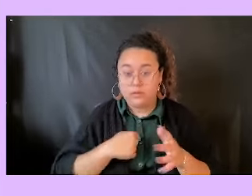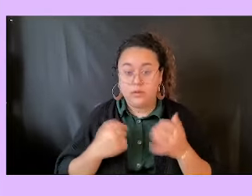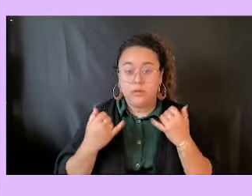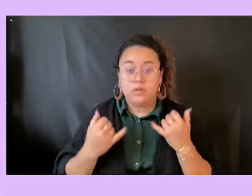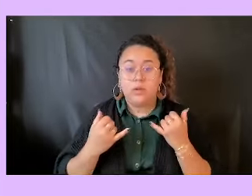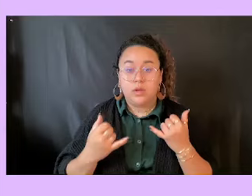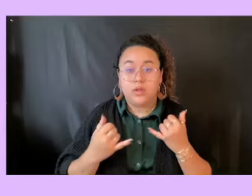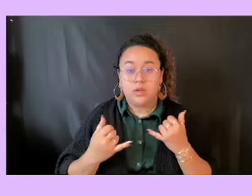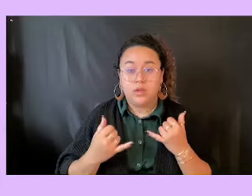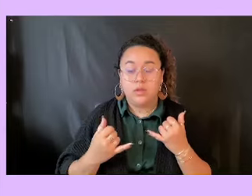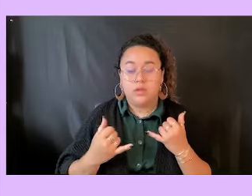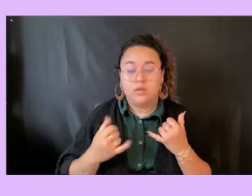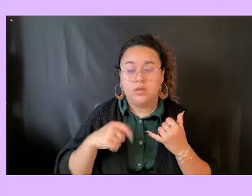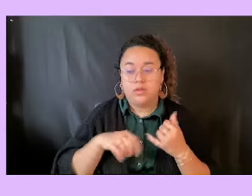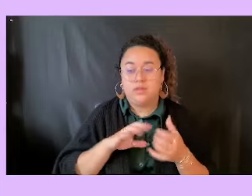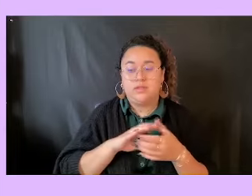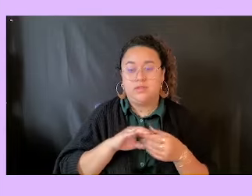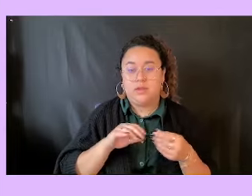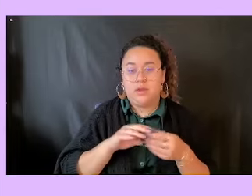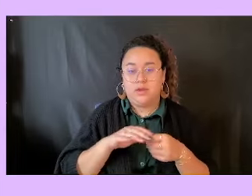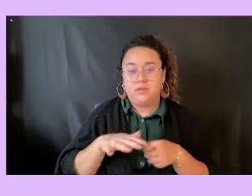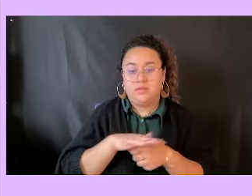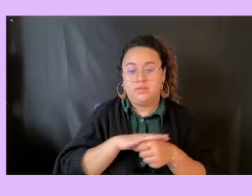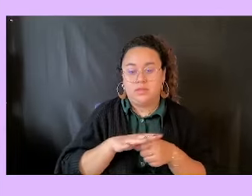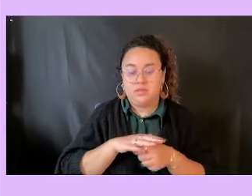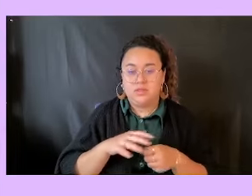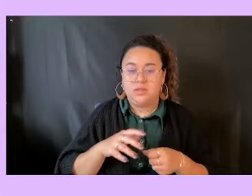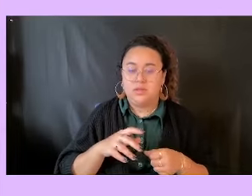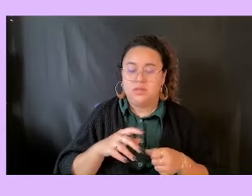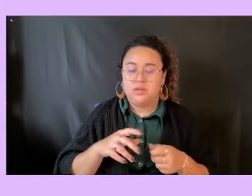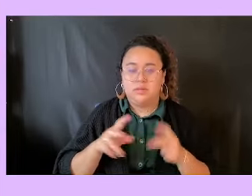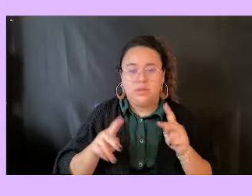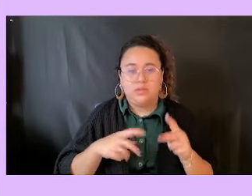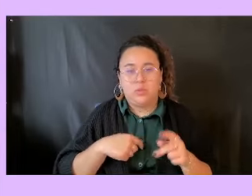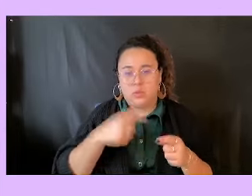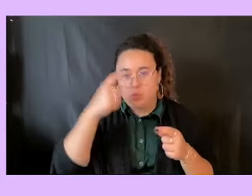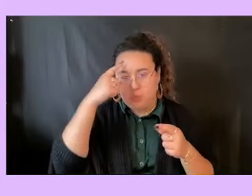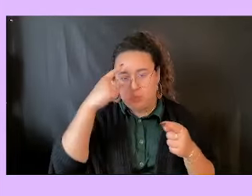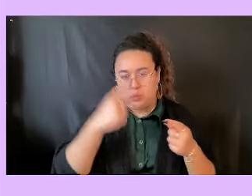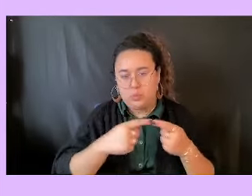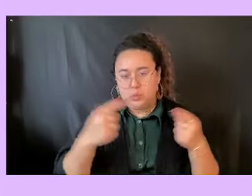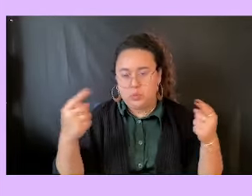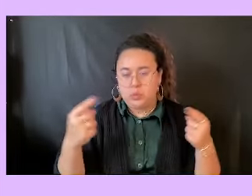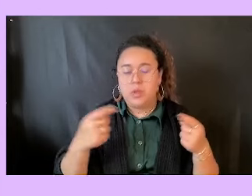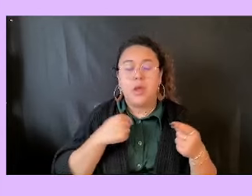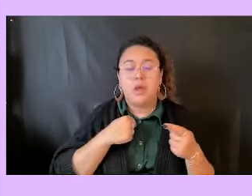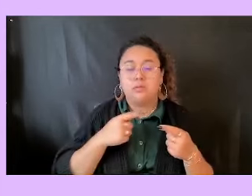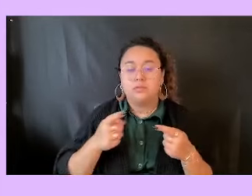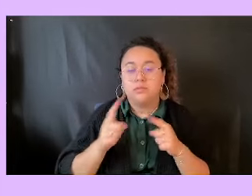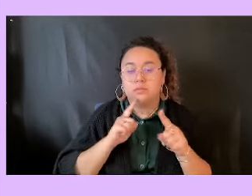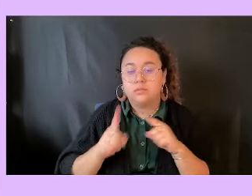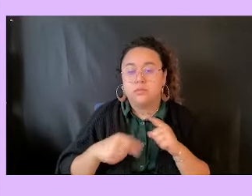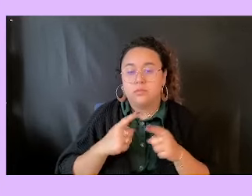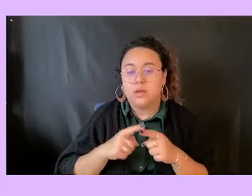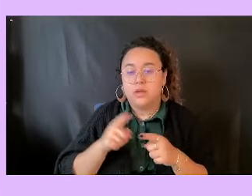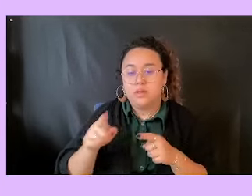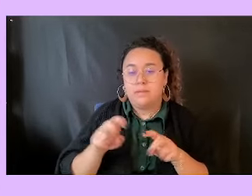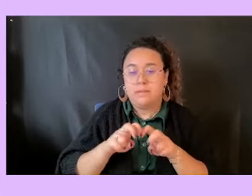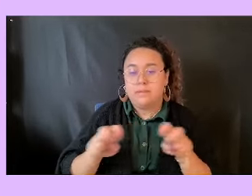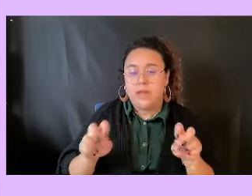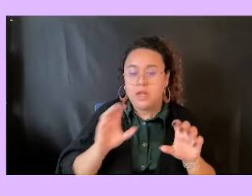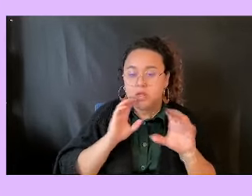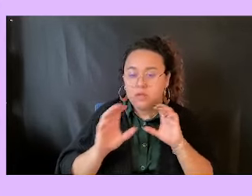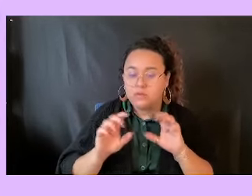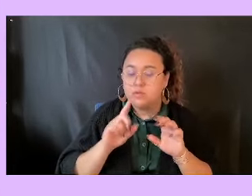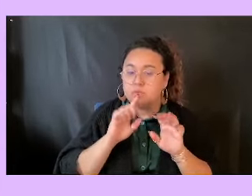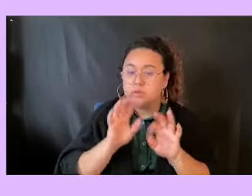narratives and spaces are so contested. And so I just want to kind of call up from the panel conversation the idea of how important it is to have